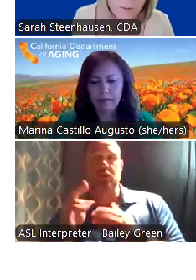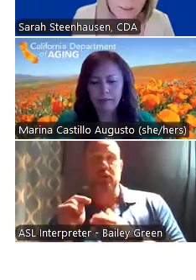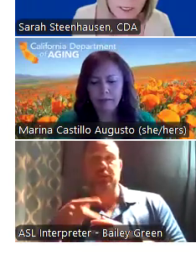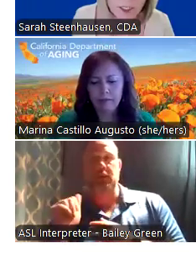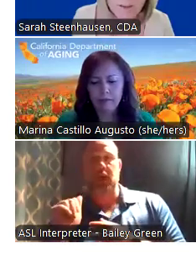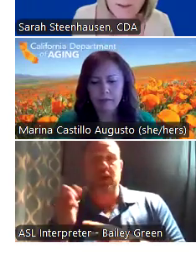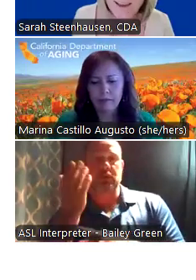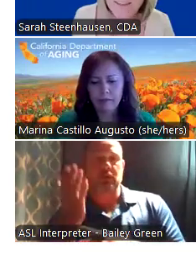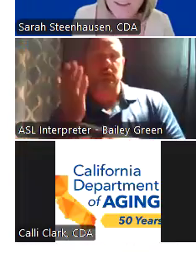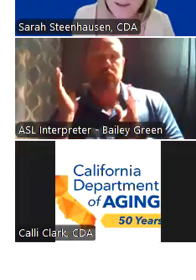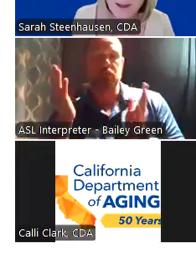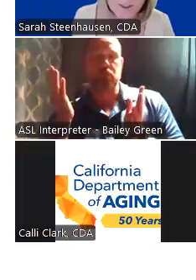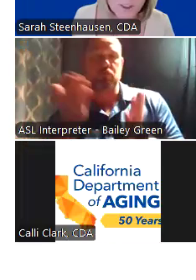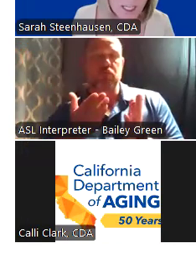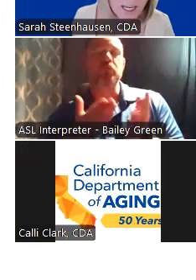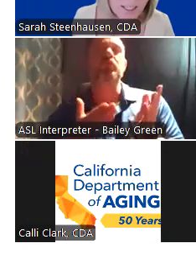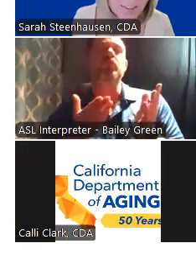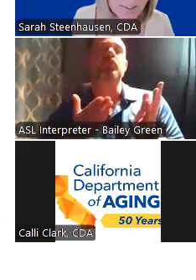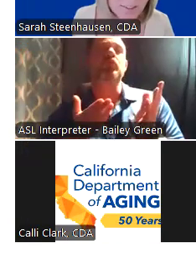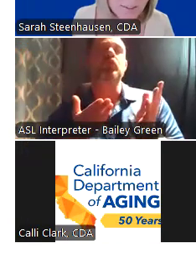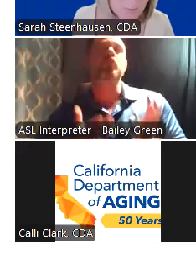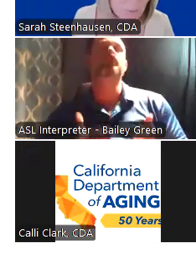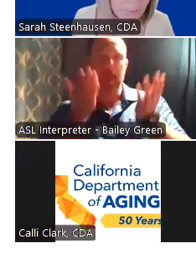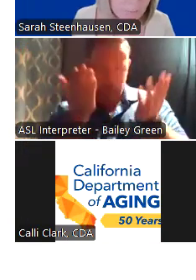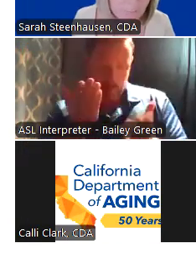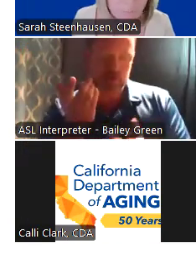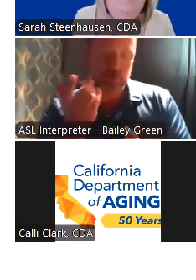stakeholder recommendations and the day of action. Jackie.